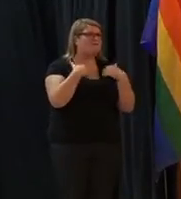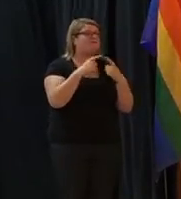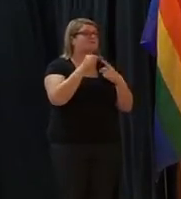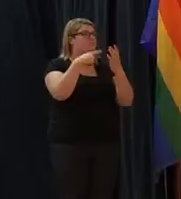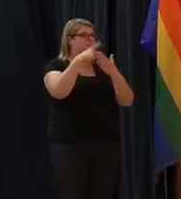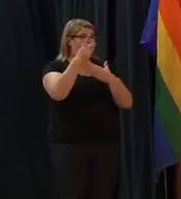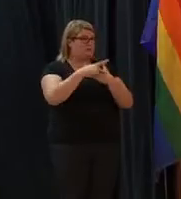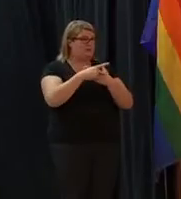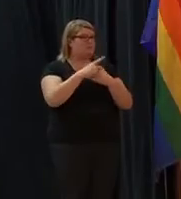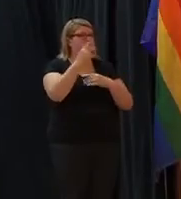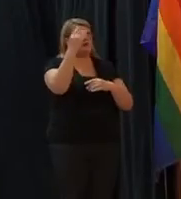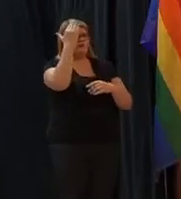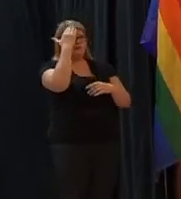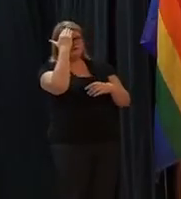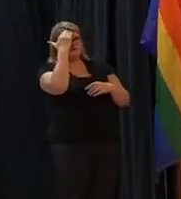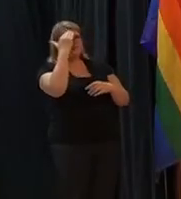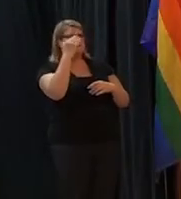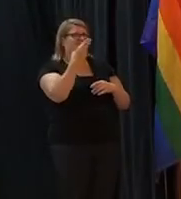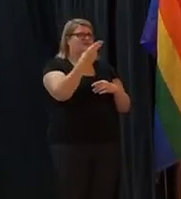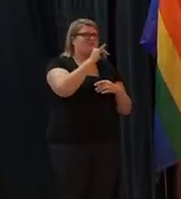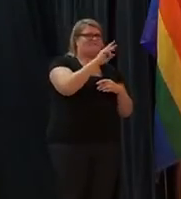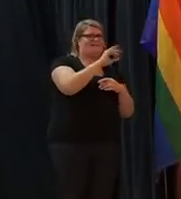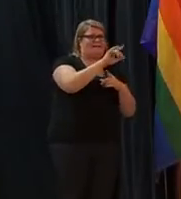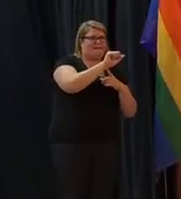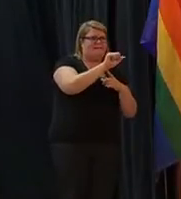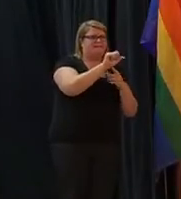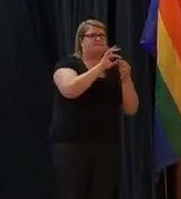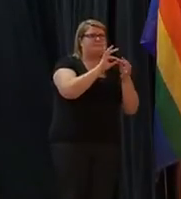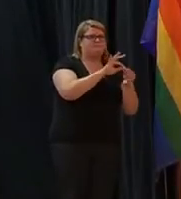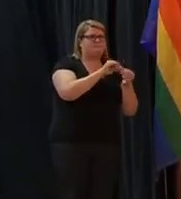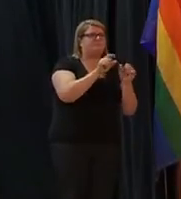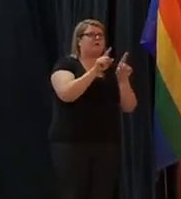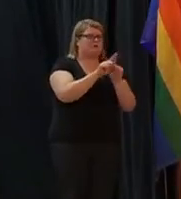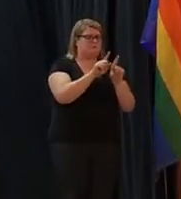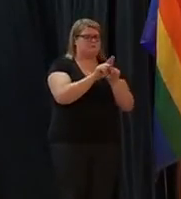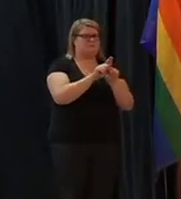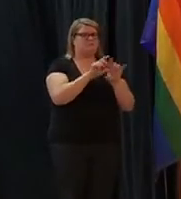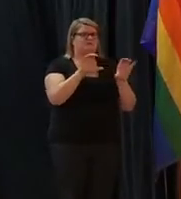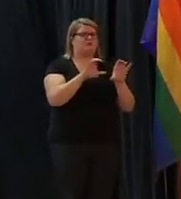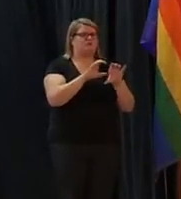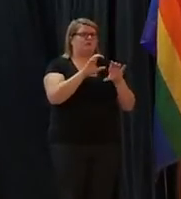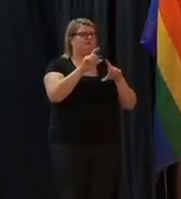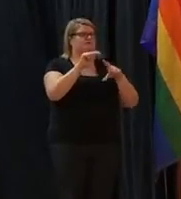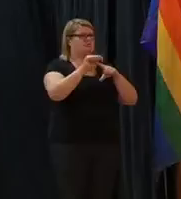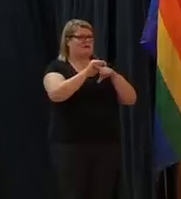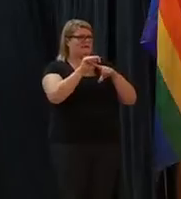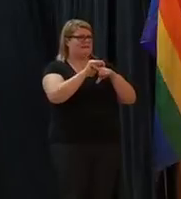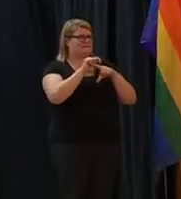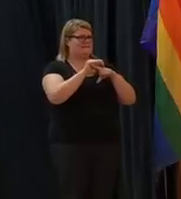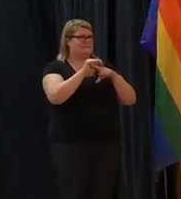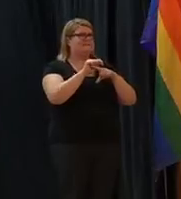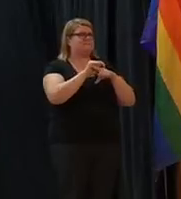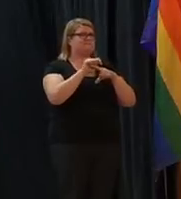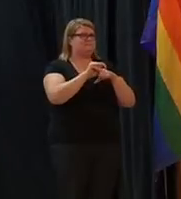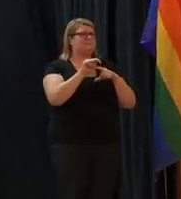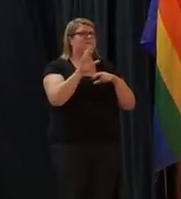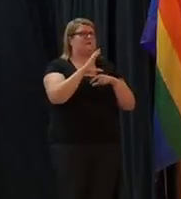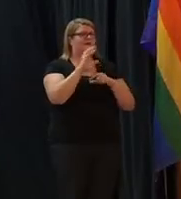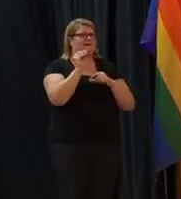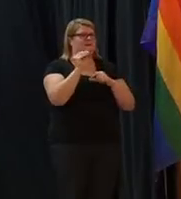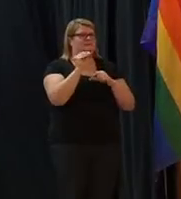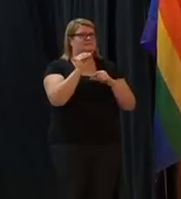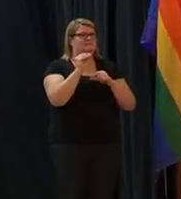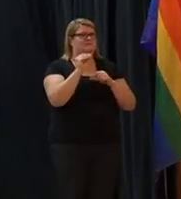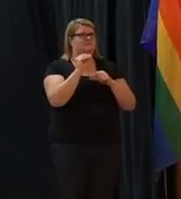and awareness on HIV/AIDS. And also we do more trainings on human rights defenders. And then of course